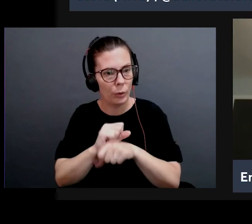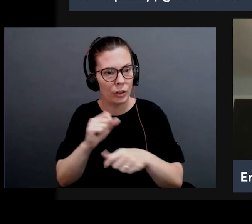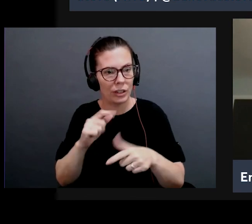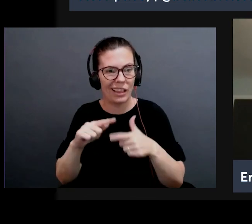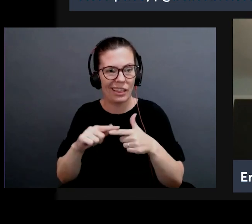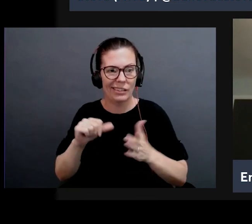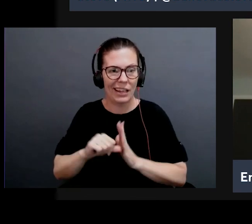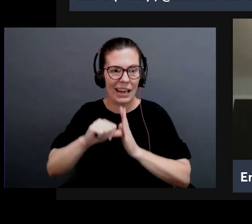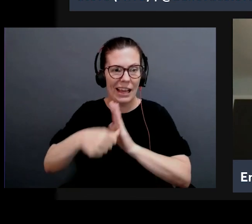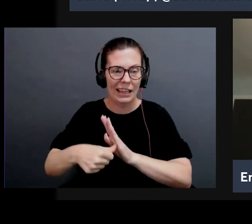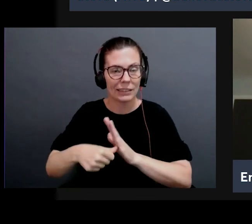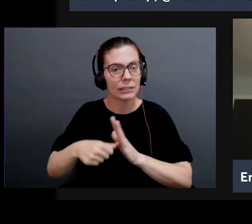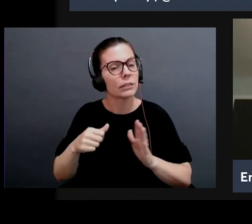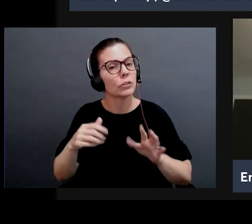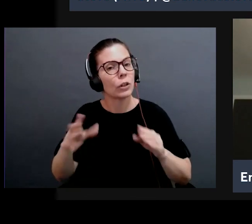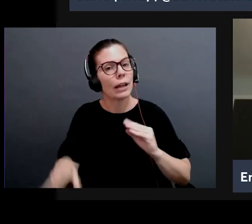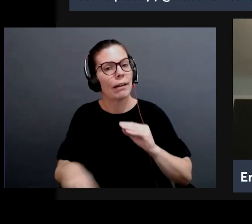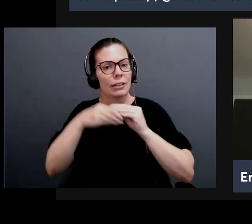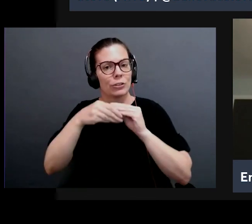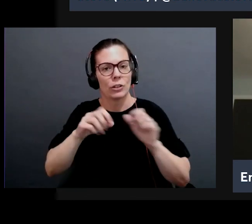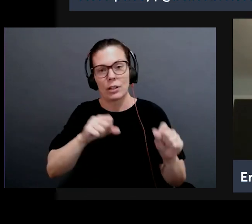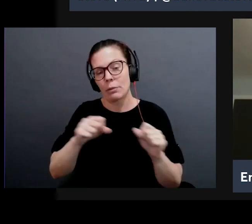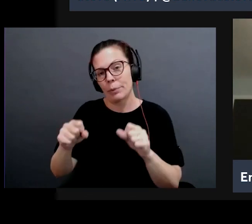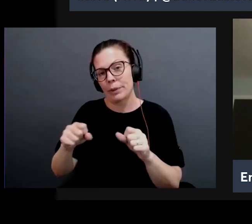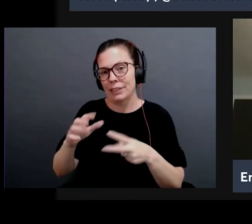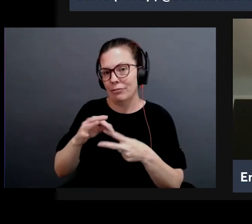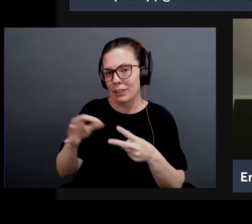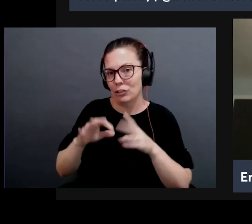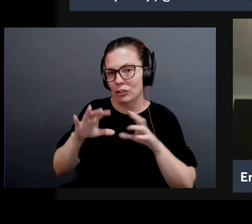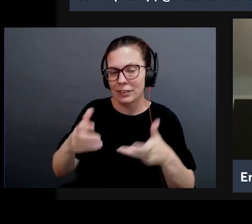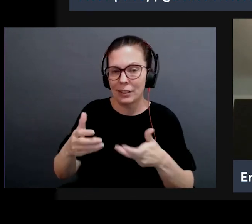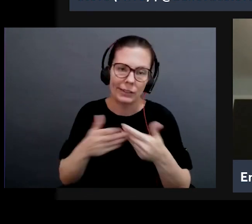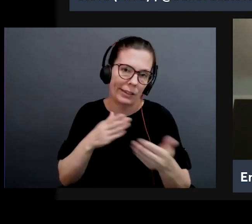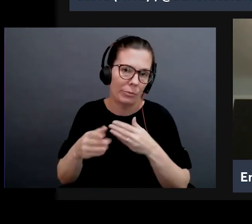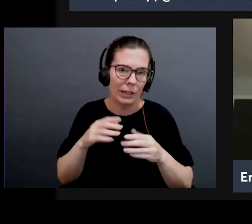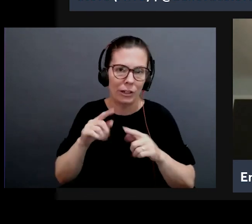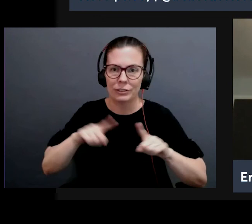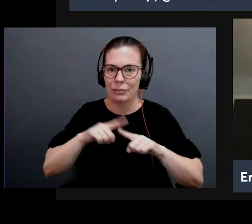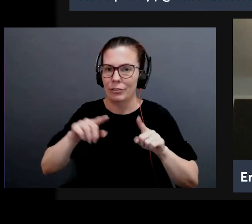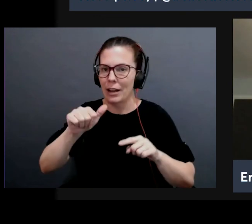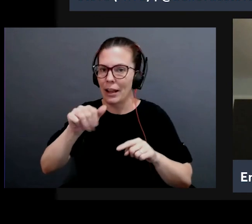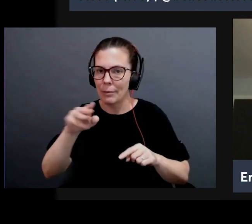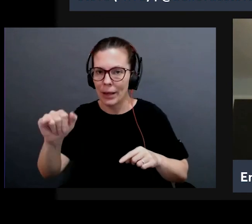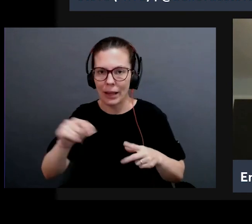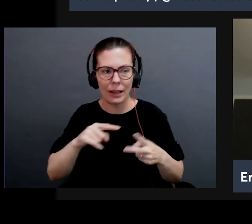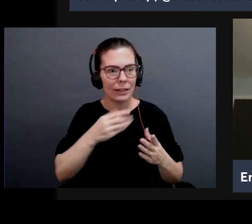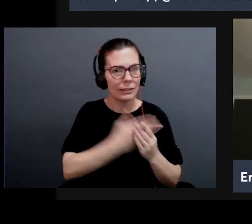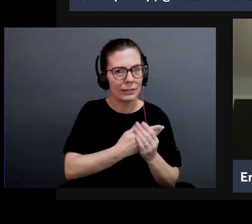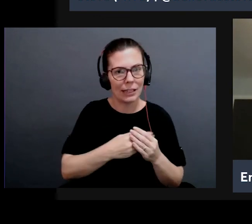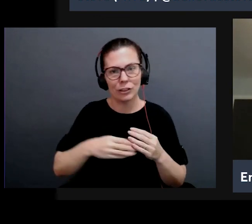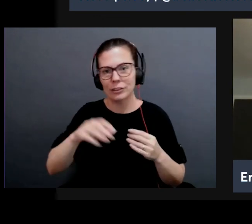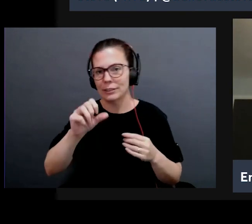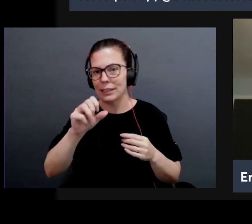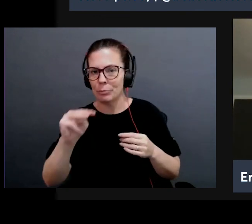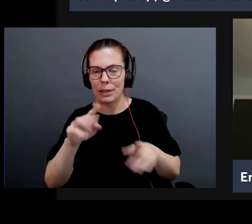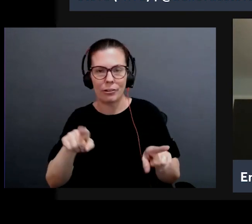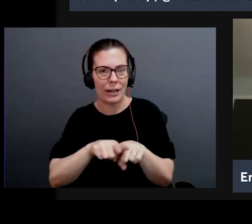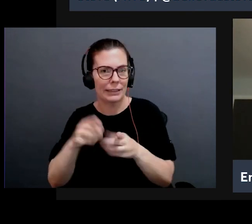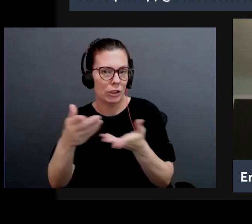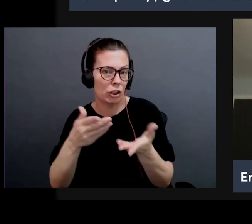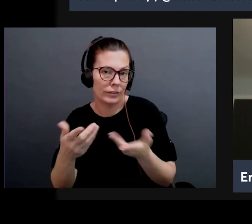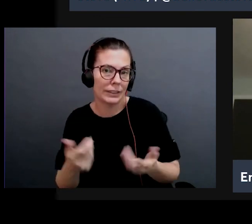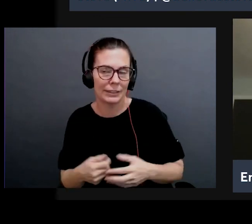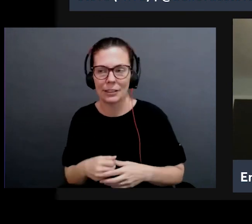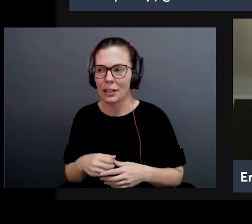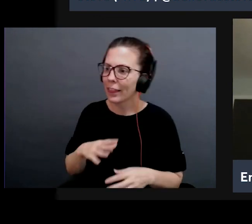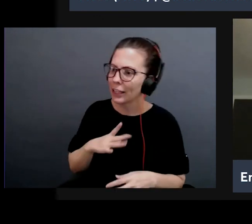additional capabilities and feature set, right? No matter if you choose deep learning AMIs, containers, or SageMaker as a managed service. Okay, this is cool.